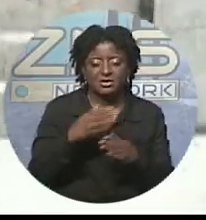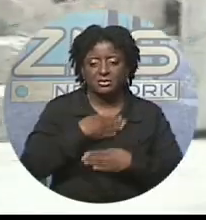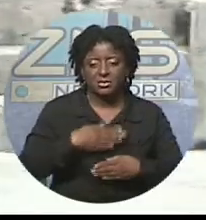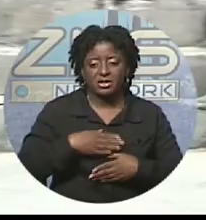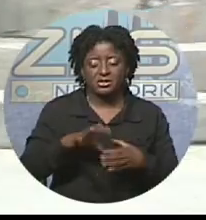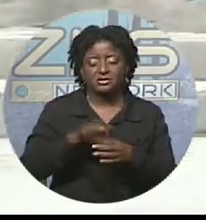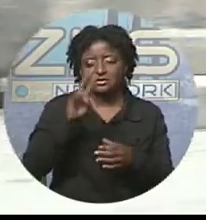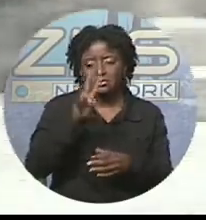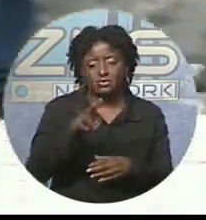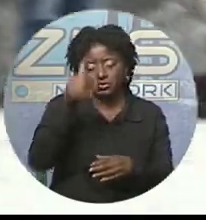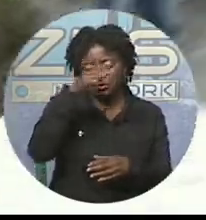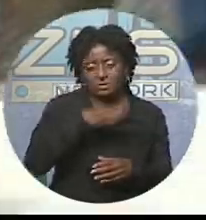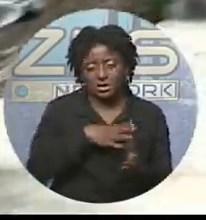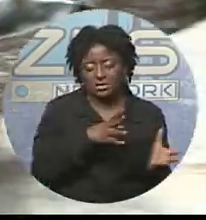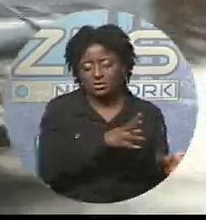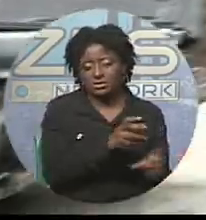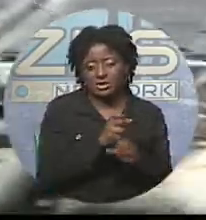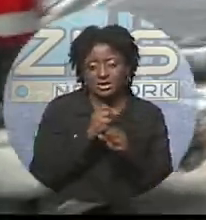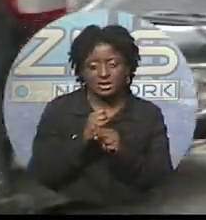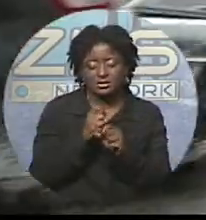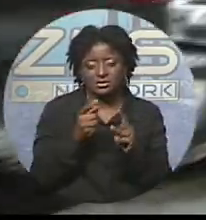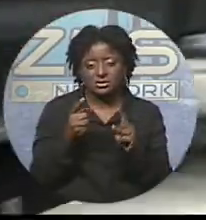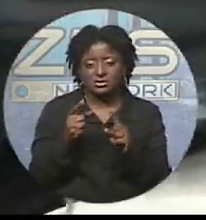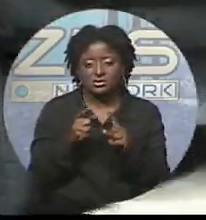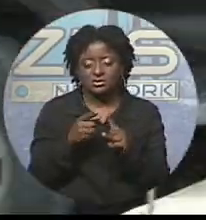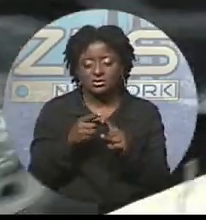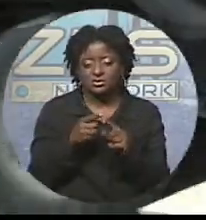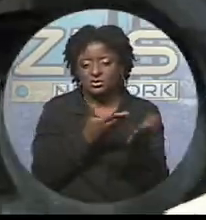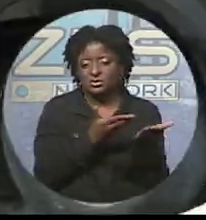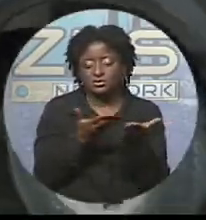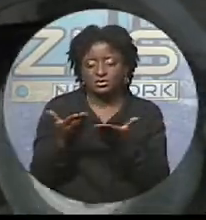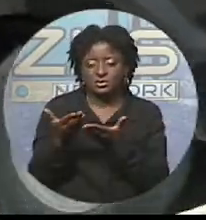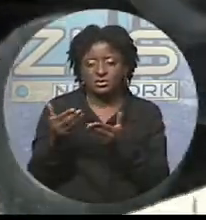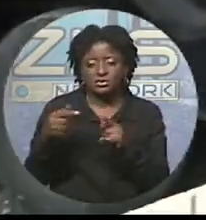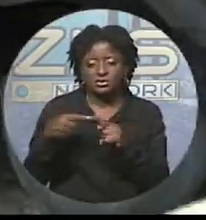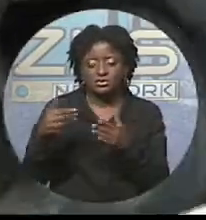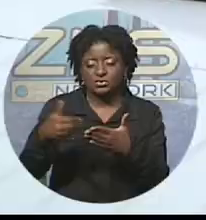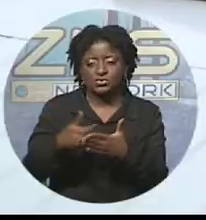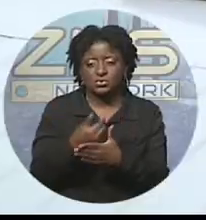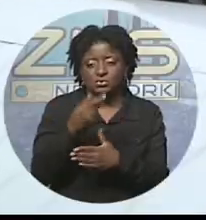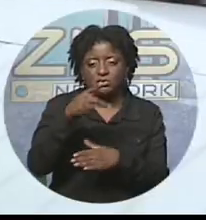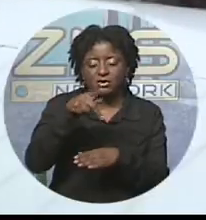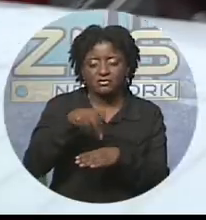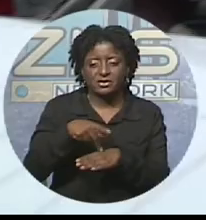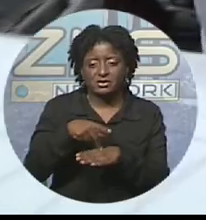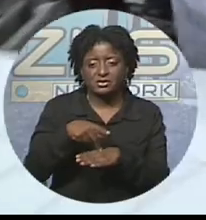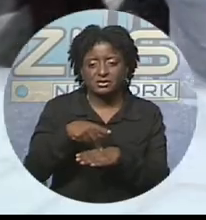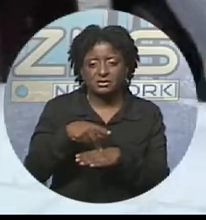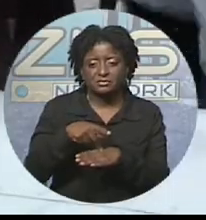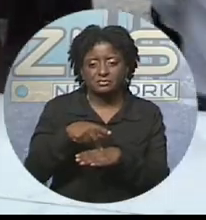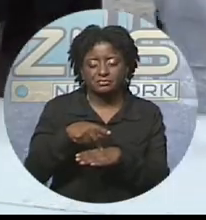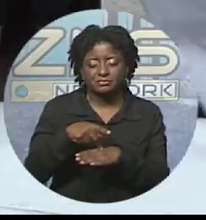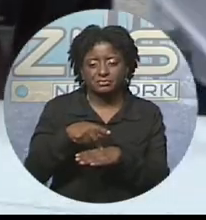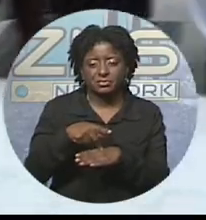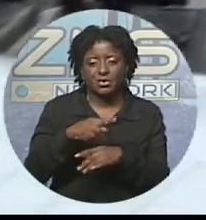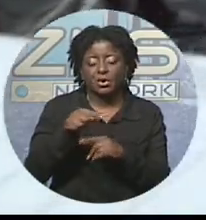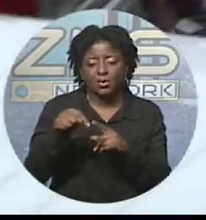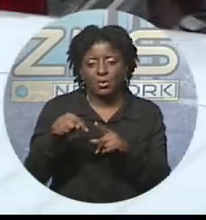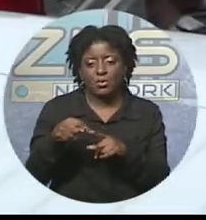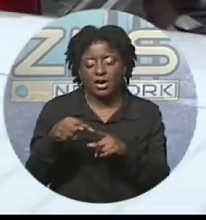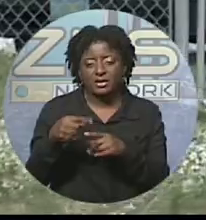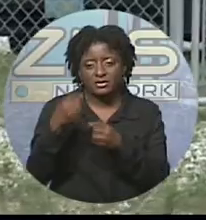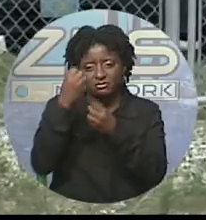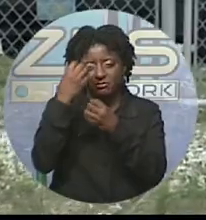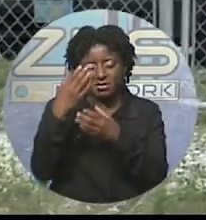retrieved from the morgue to be transported to New Providence. It took several men to do that job. And when the message got out that the bodies were being sent